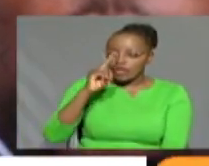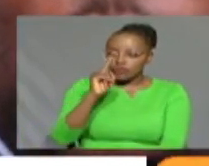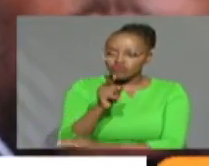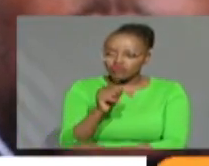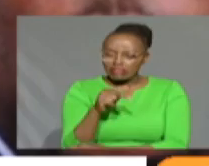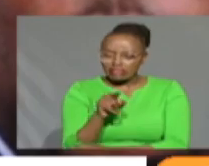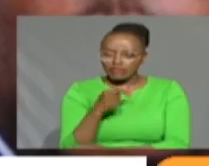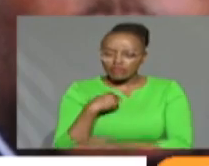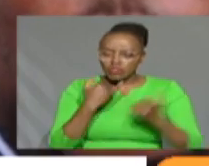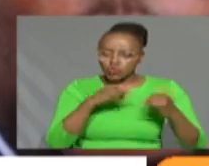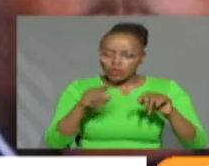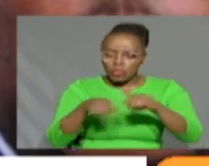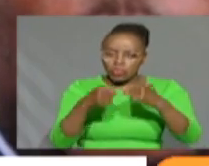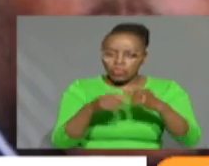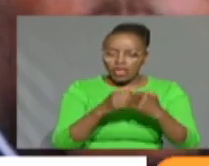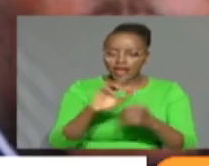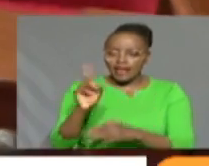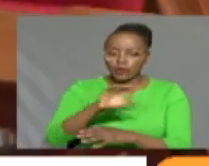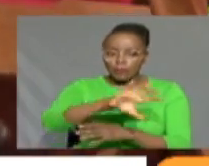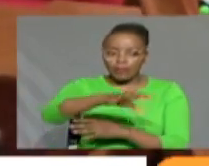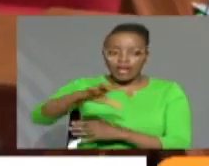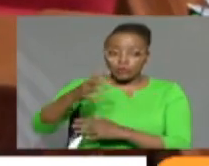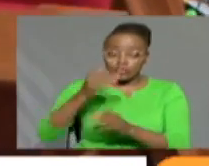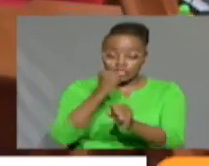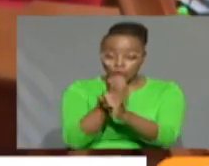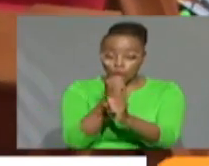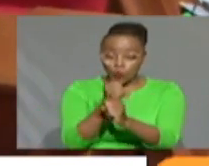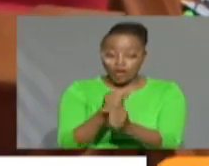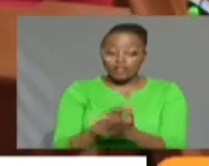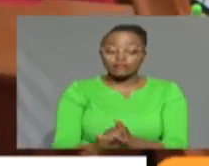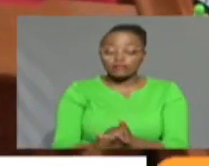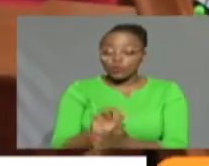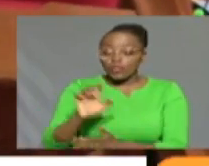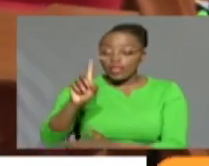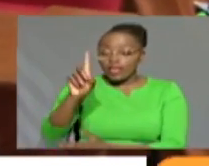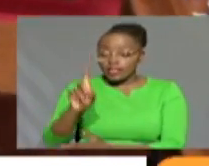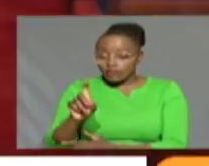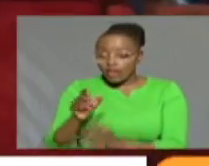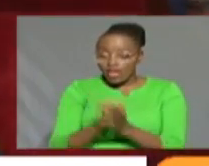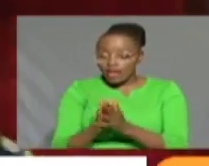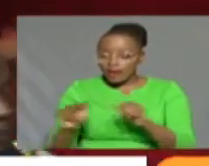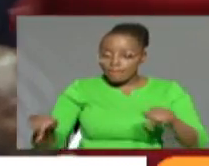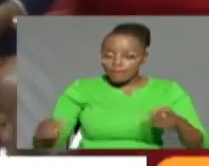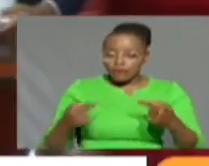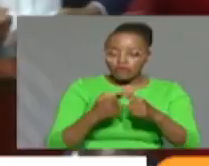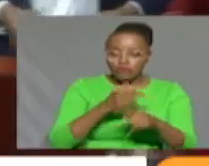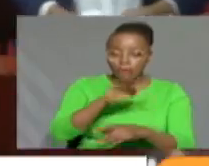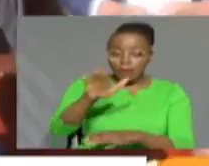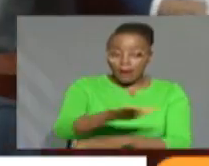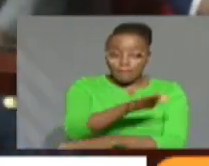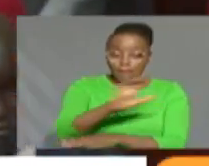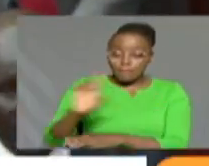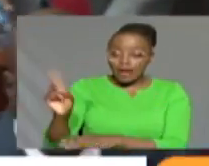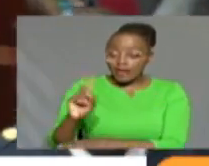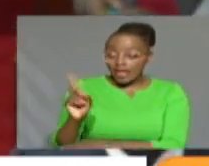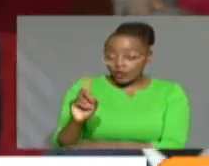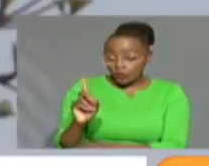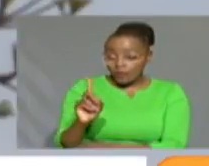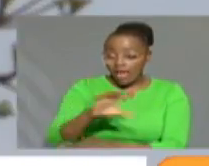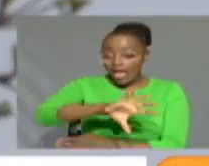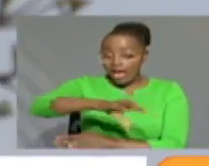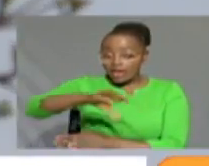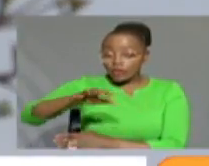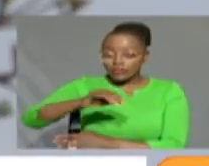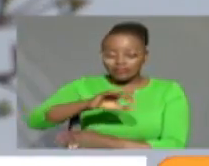to meddle with the affairs of Nairobi County. With a circus from the executive and a ruckus from the assembly, Nairobi City County,